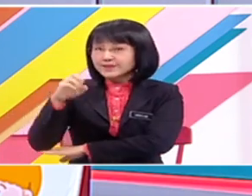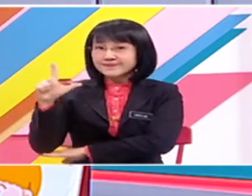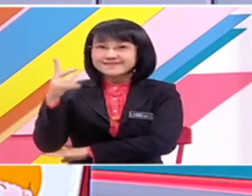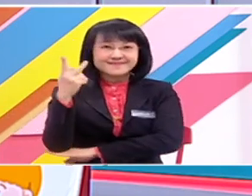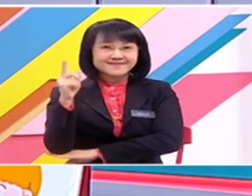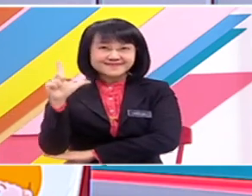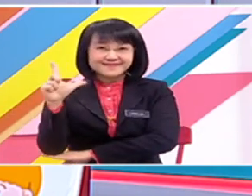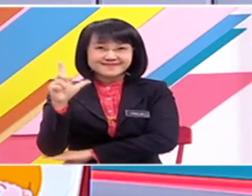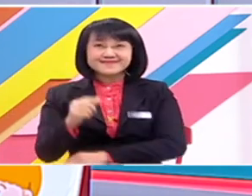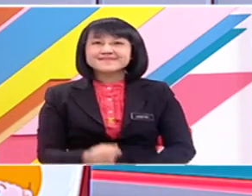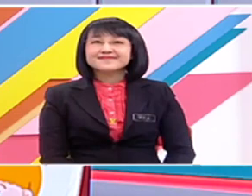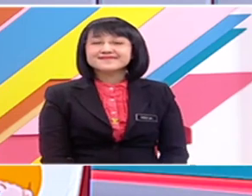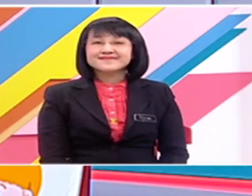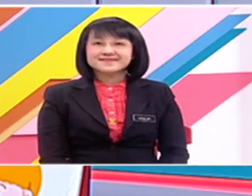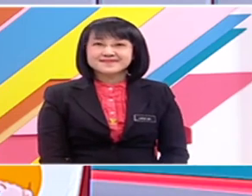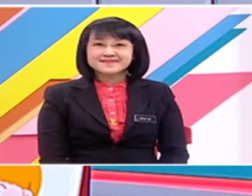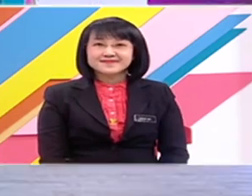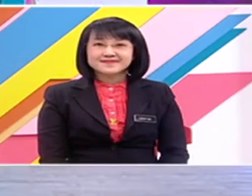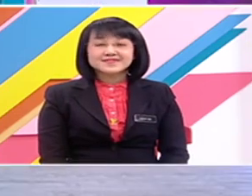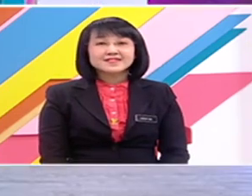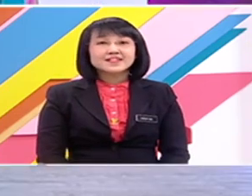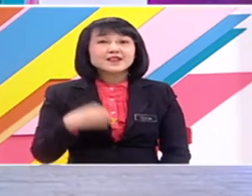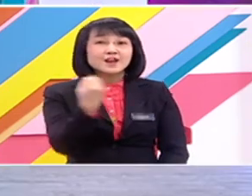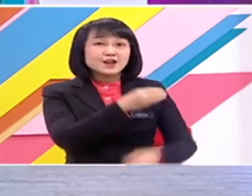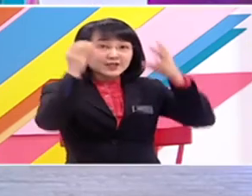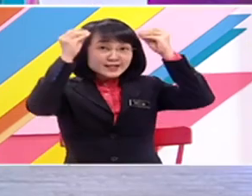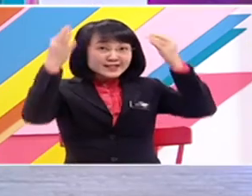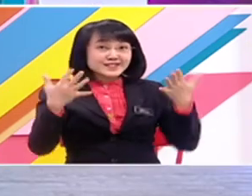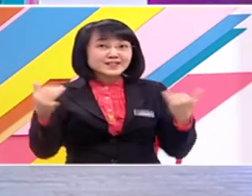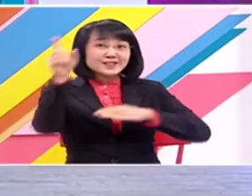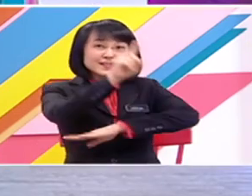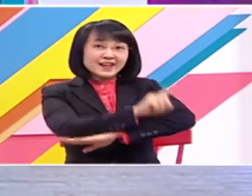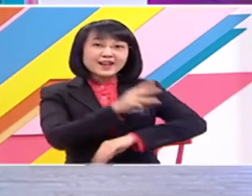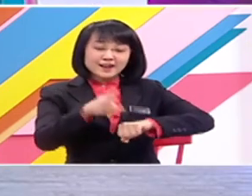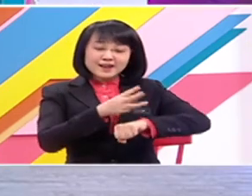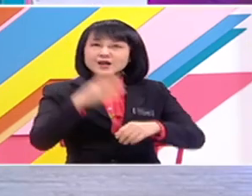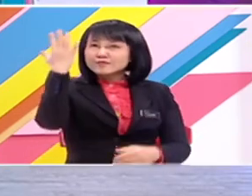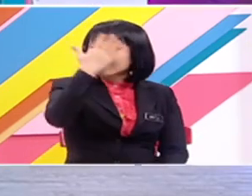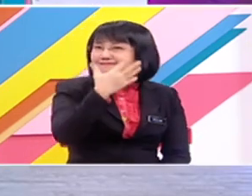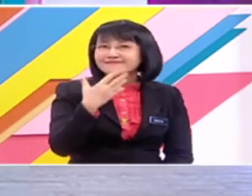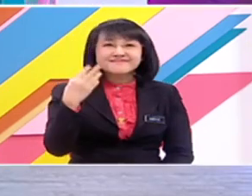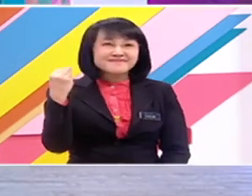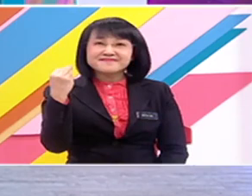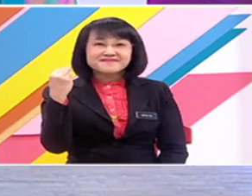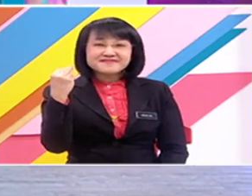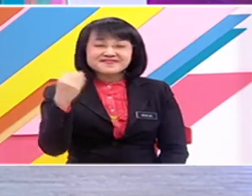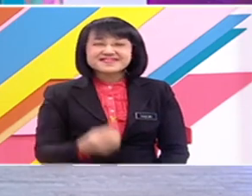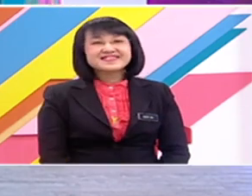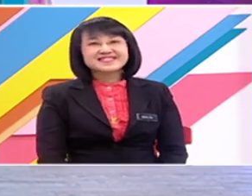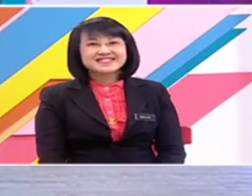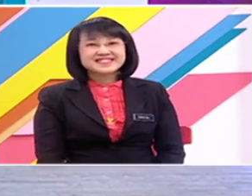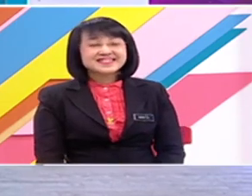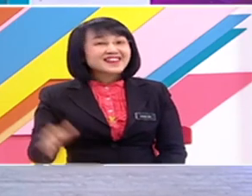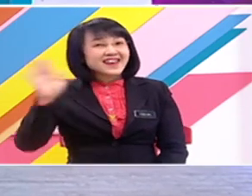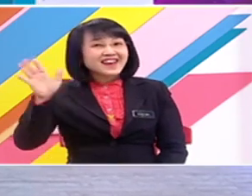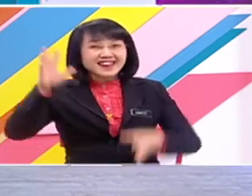Lumpur. And last but not least, of course, our lovely teacher for today, who's wearing very nicely and looking very dashing. Hi,